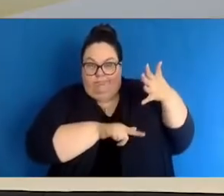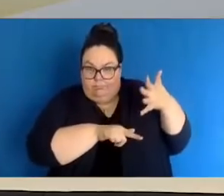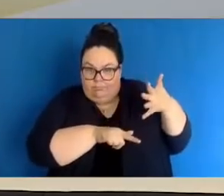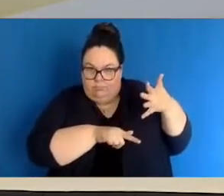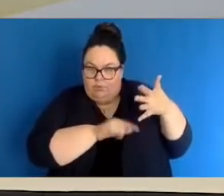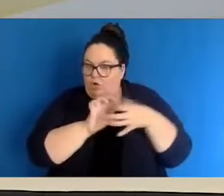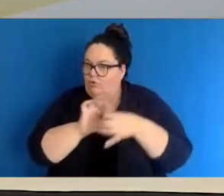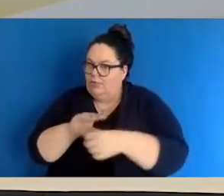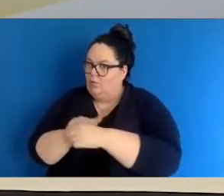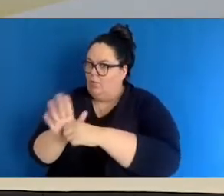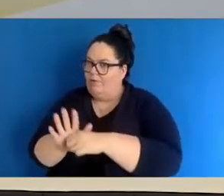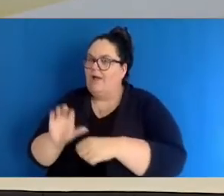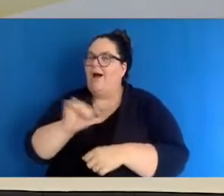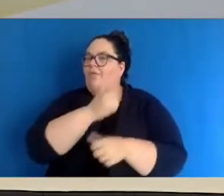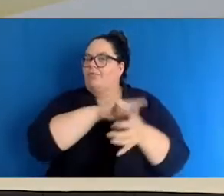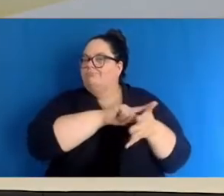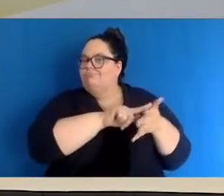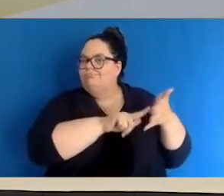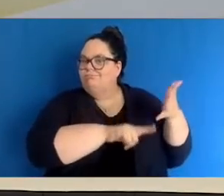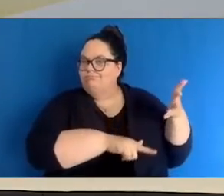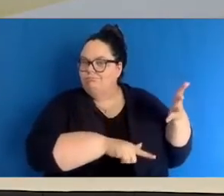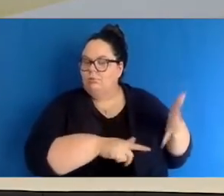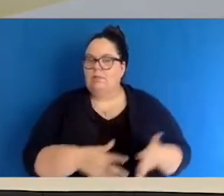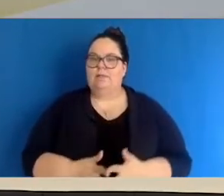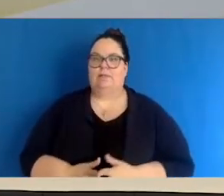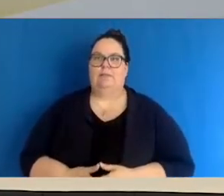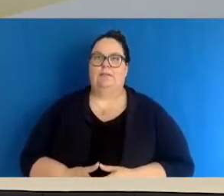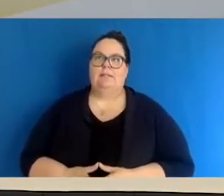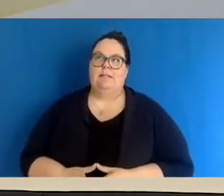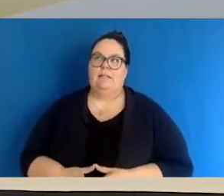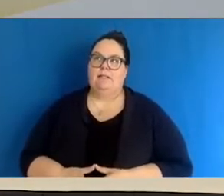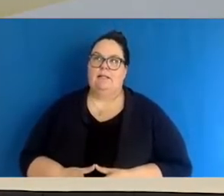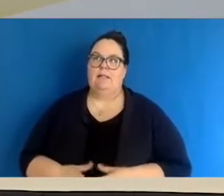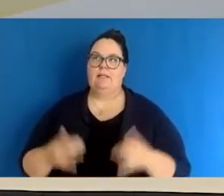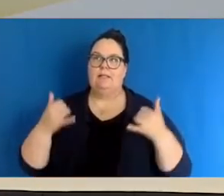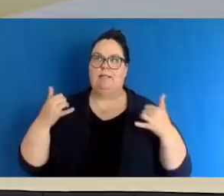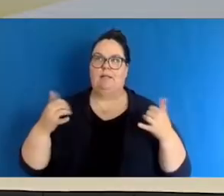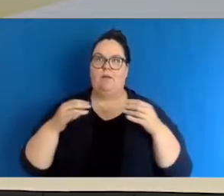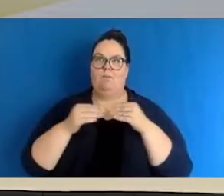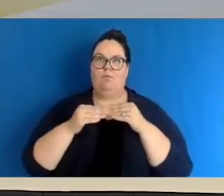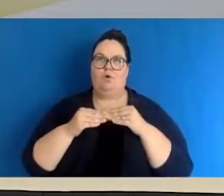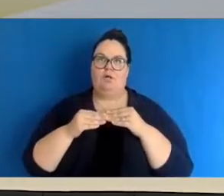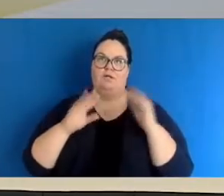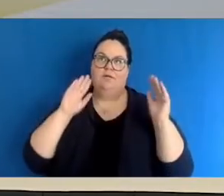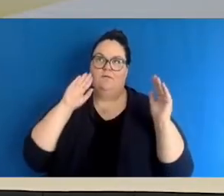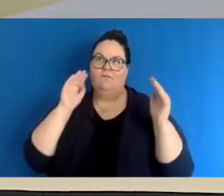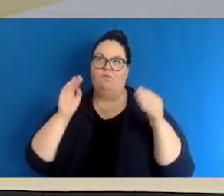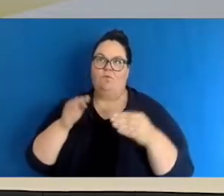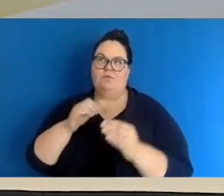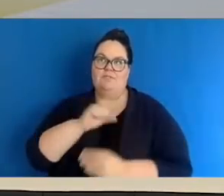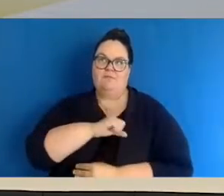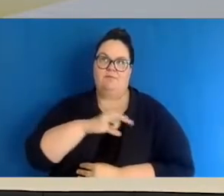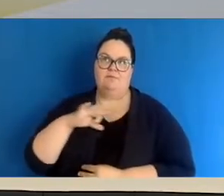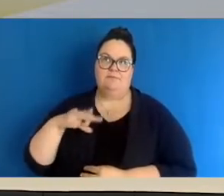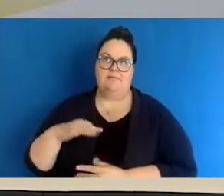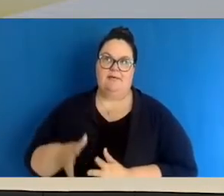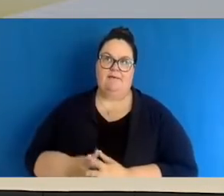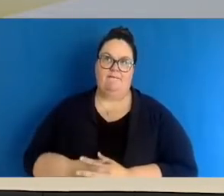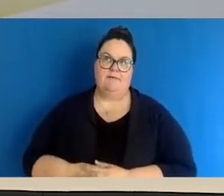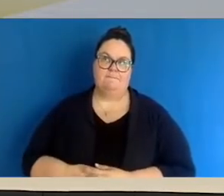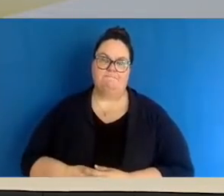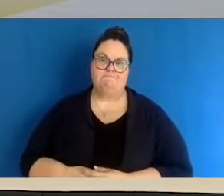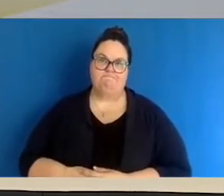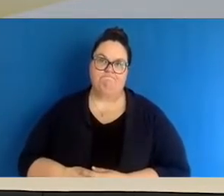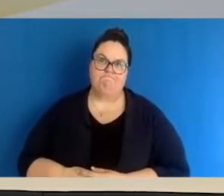broad part of the vaccination. In terms of staff, I think that's where it's going